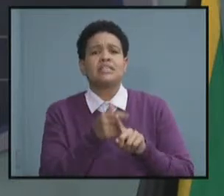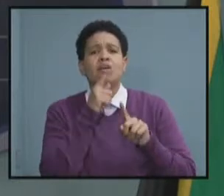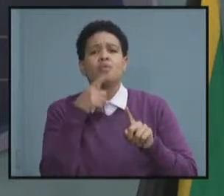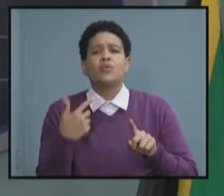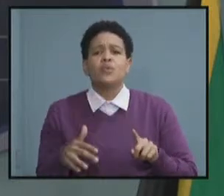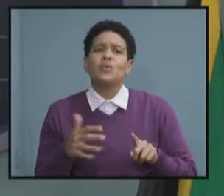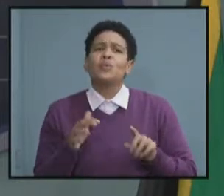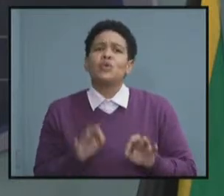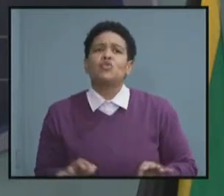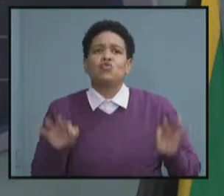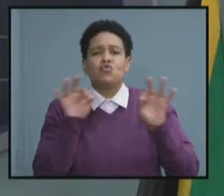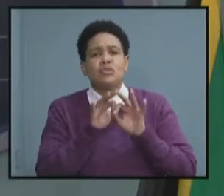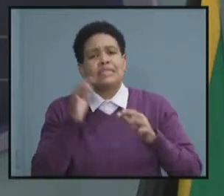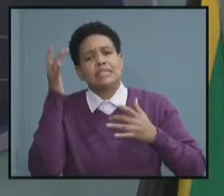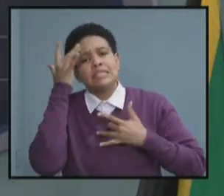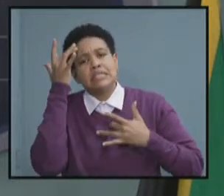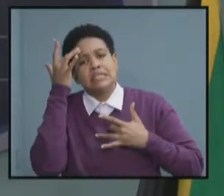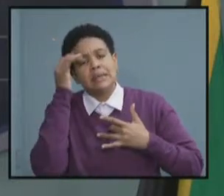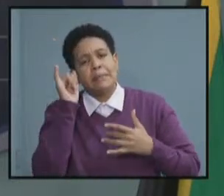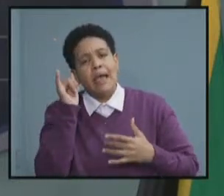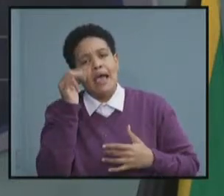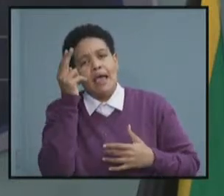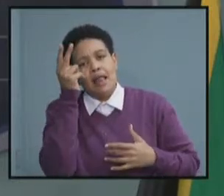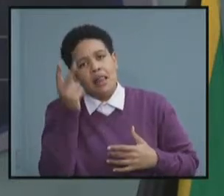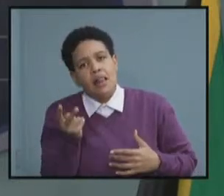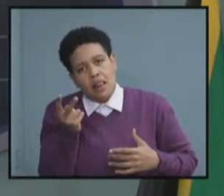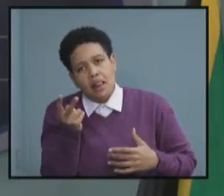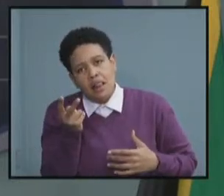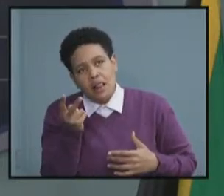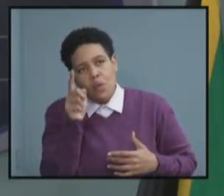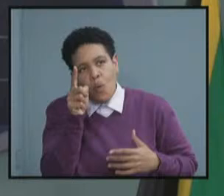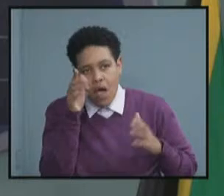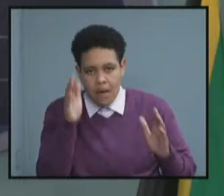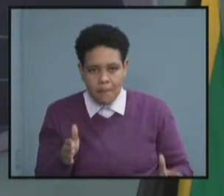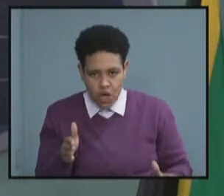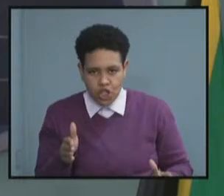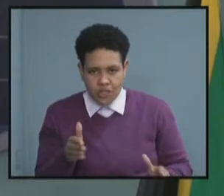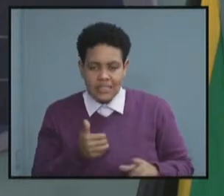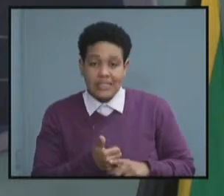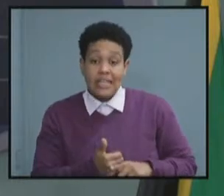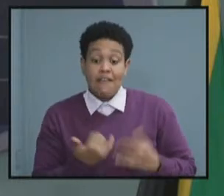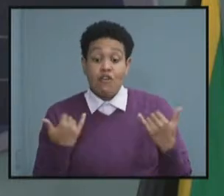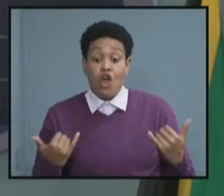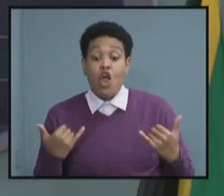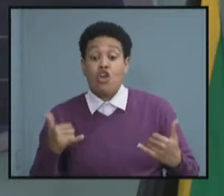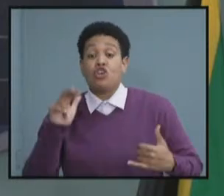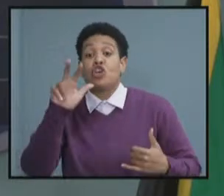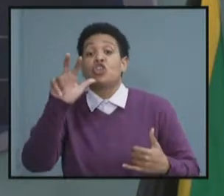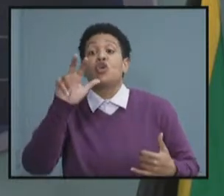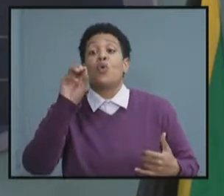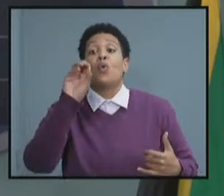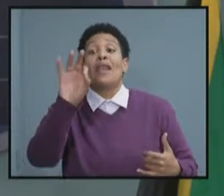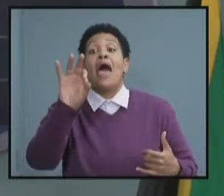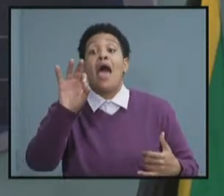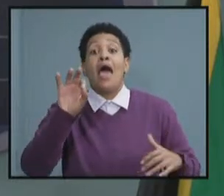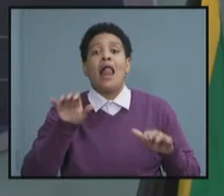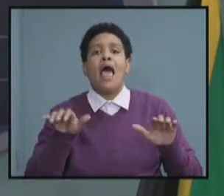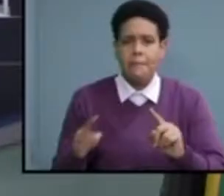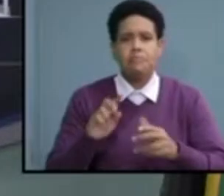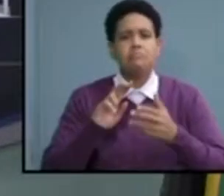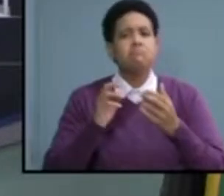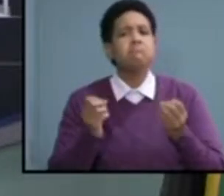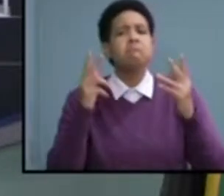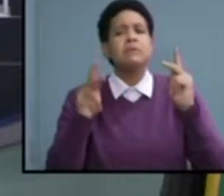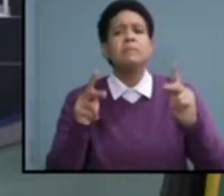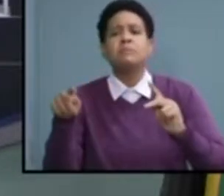ill. Therefore, there are currently 309 active cases.